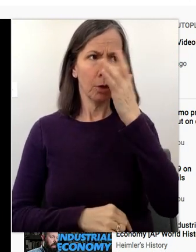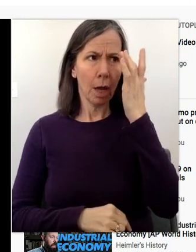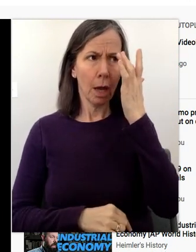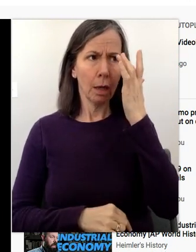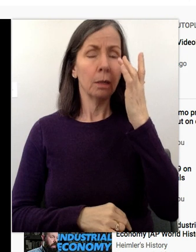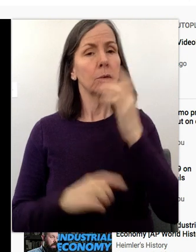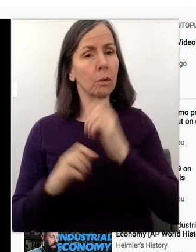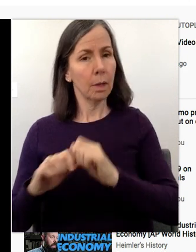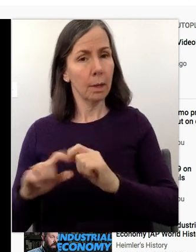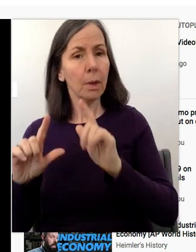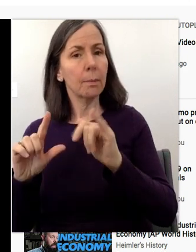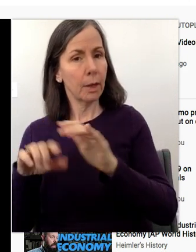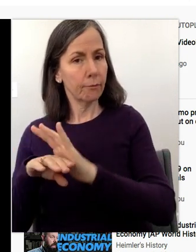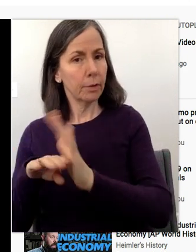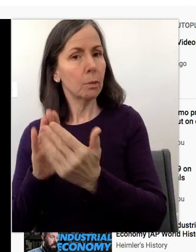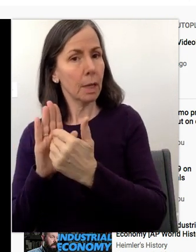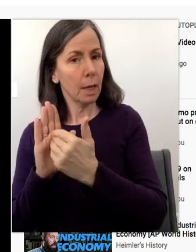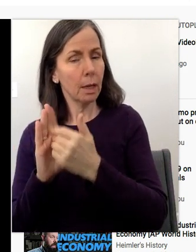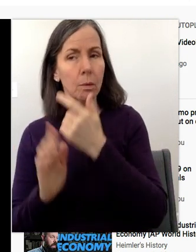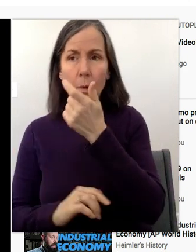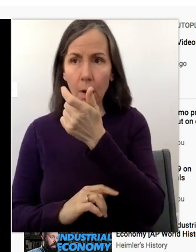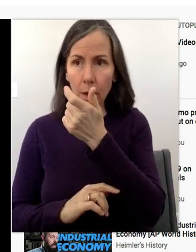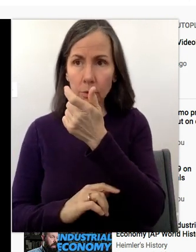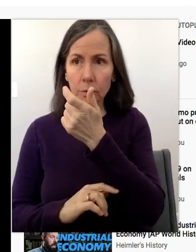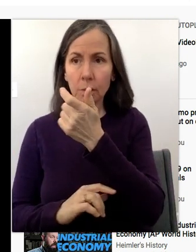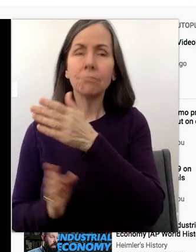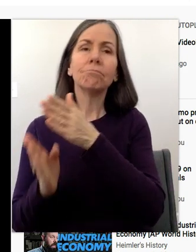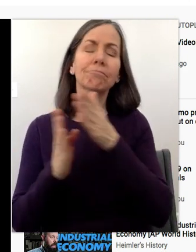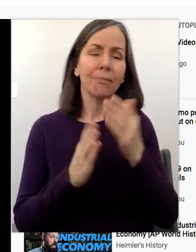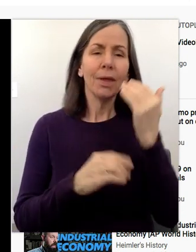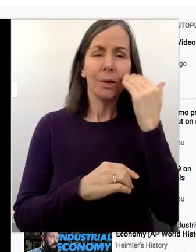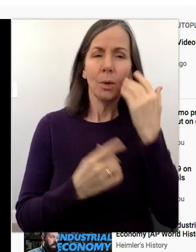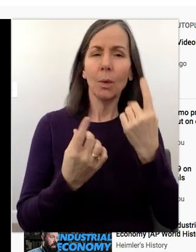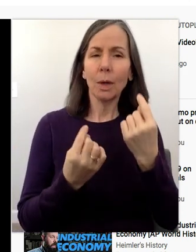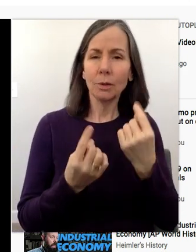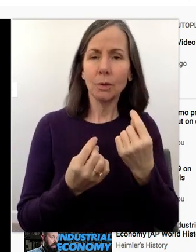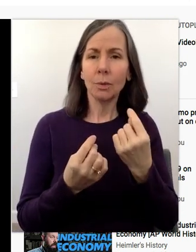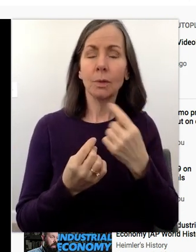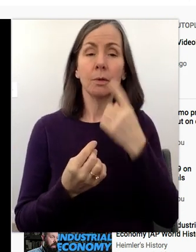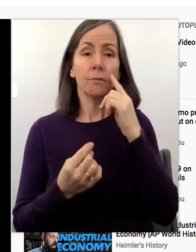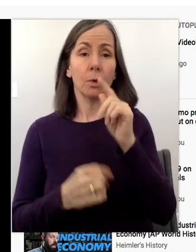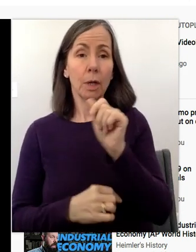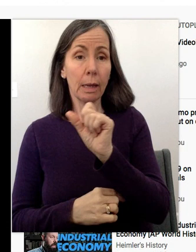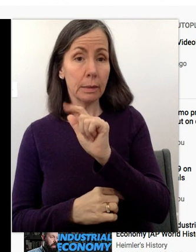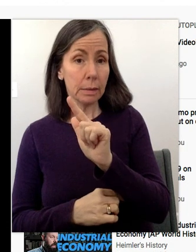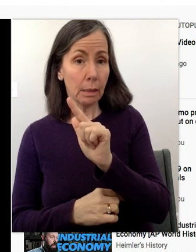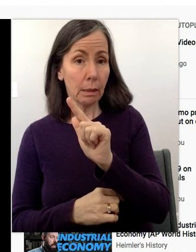yesterday. The sign language interpreted one is the second link.